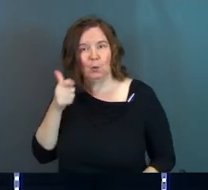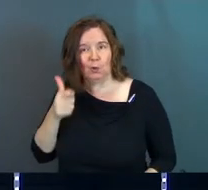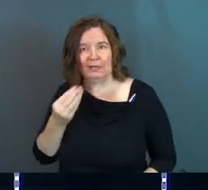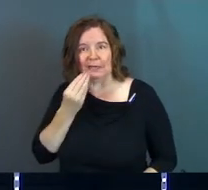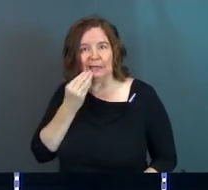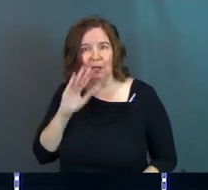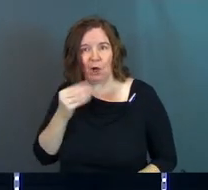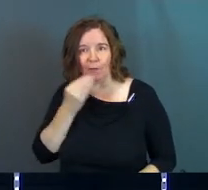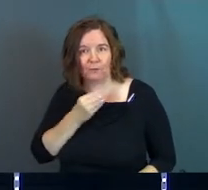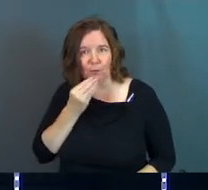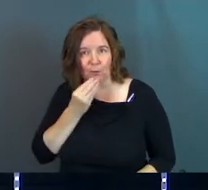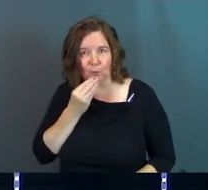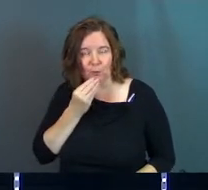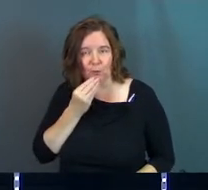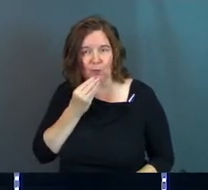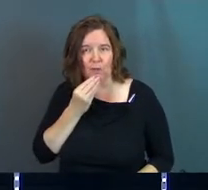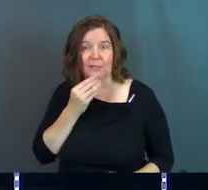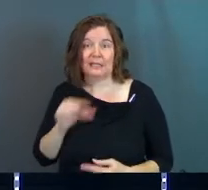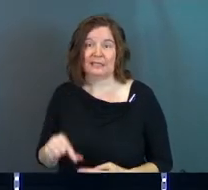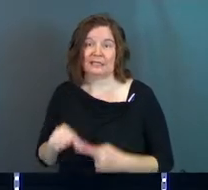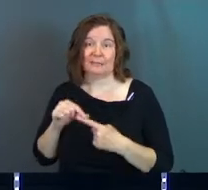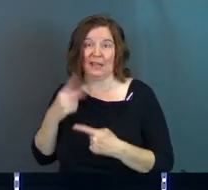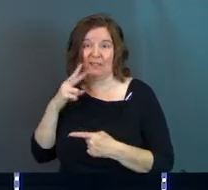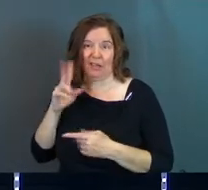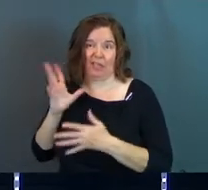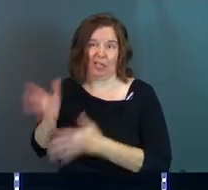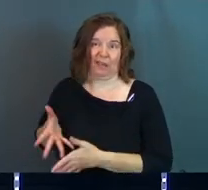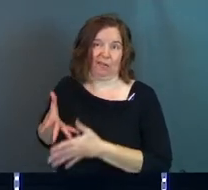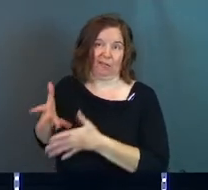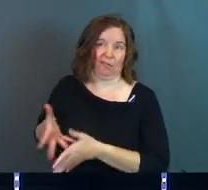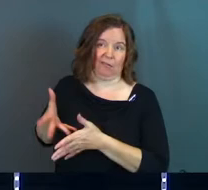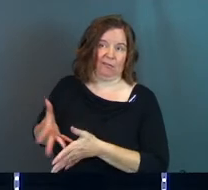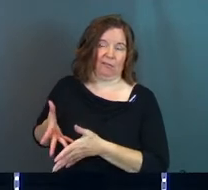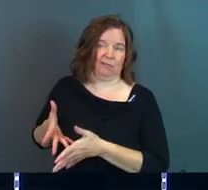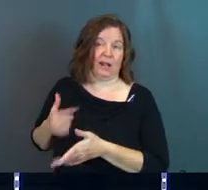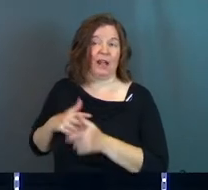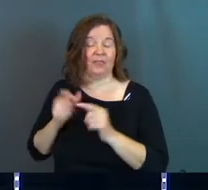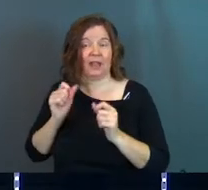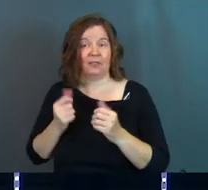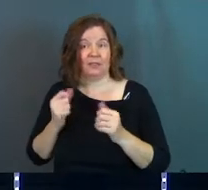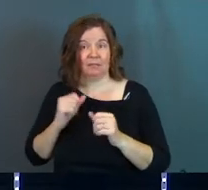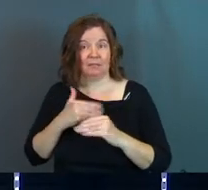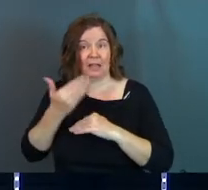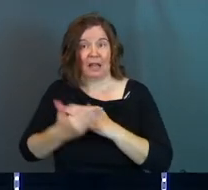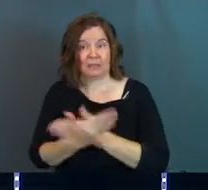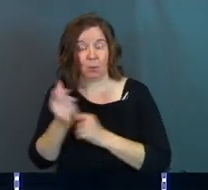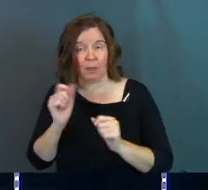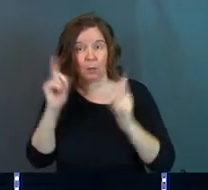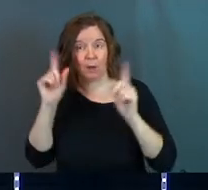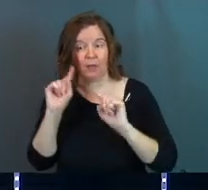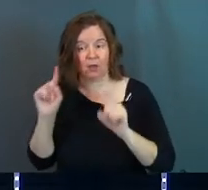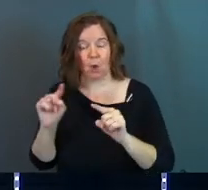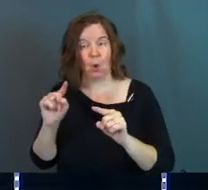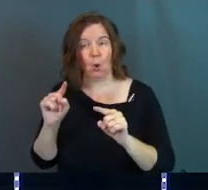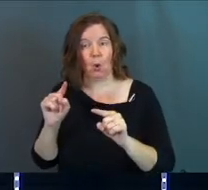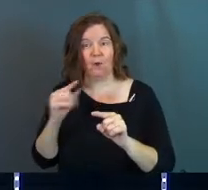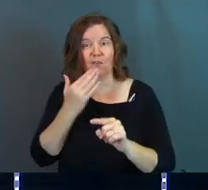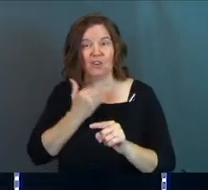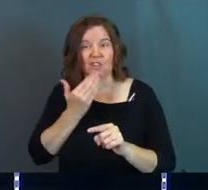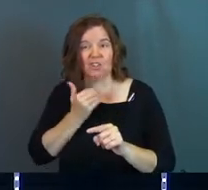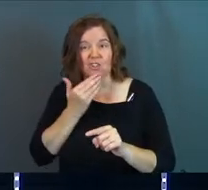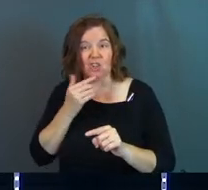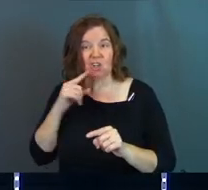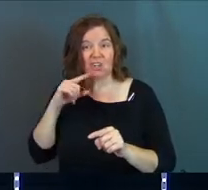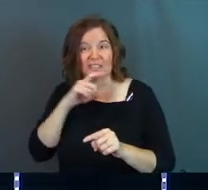eat all the food, right? Especially not the vegetables. And then they would wake up the next morning and they would go for the